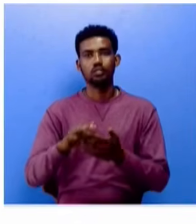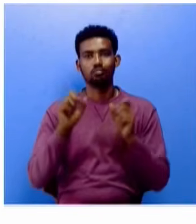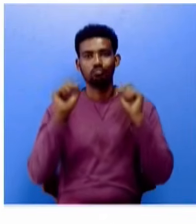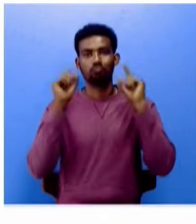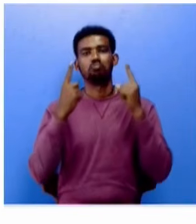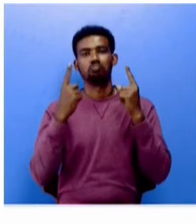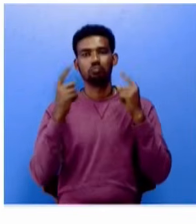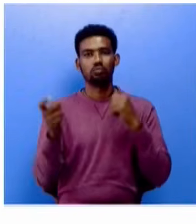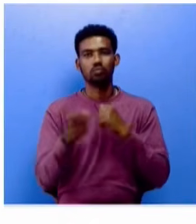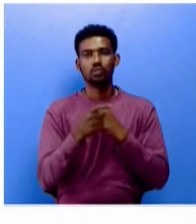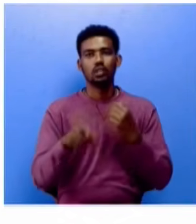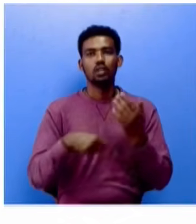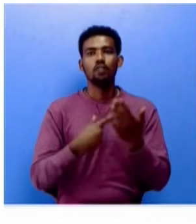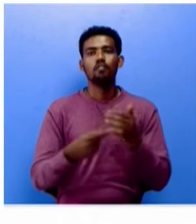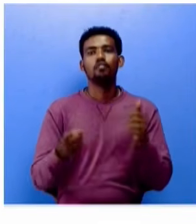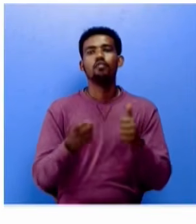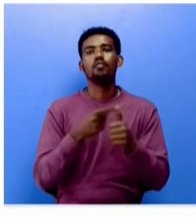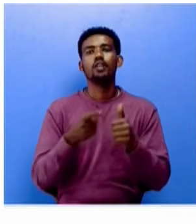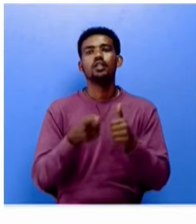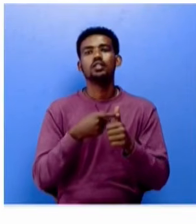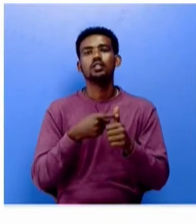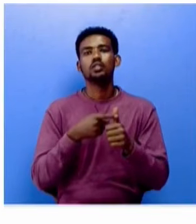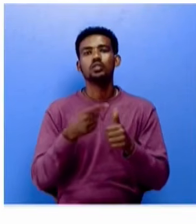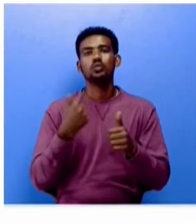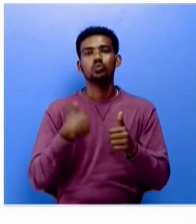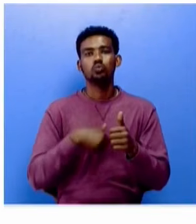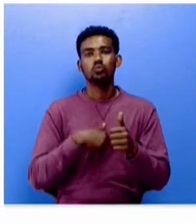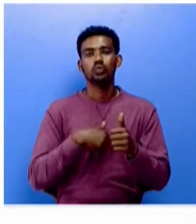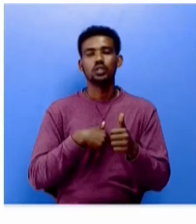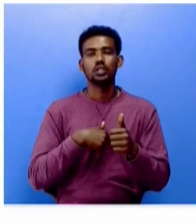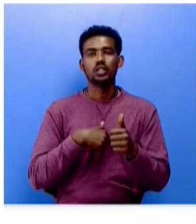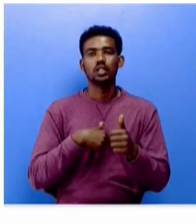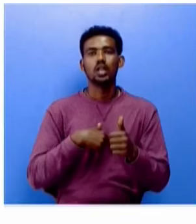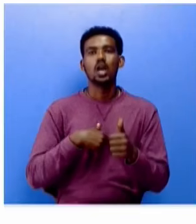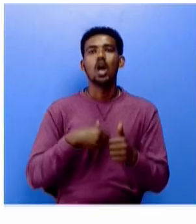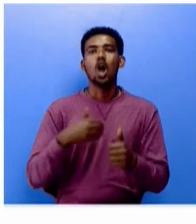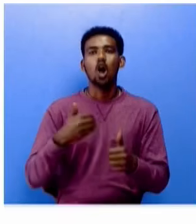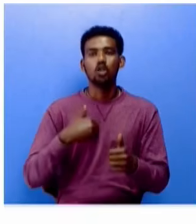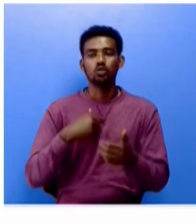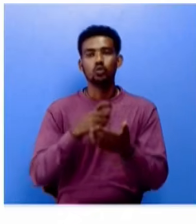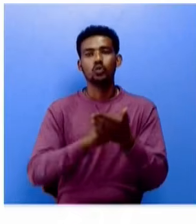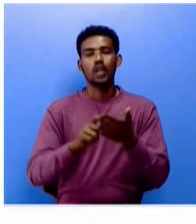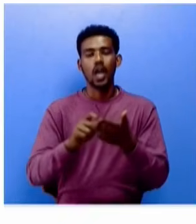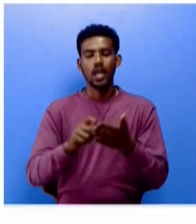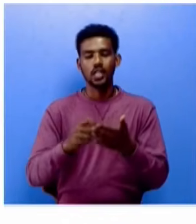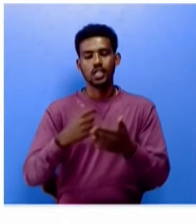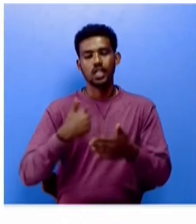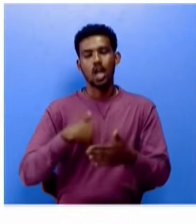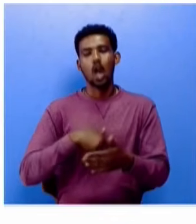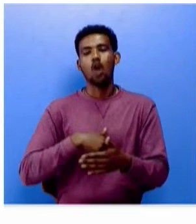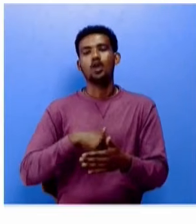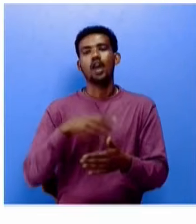1. We ought to write our assignment.